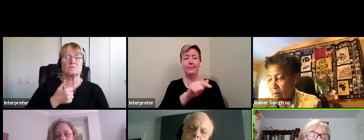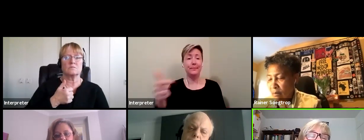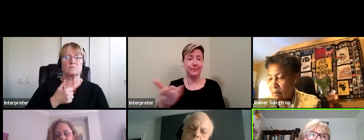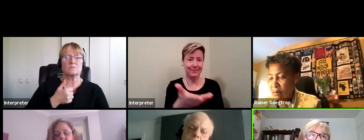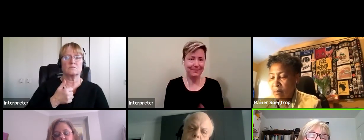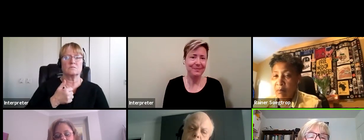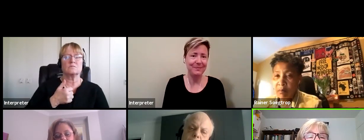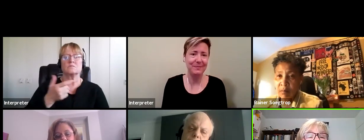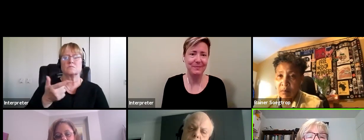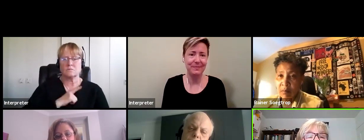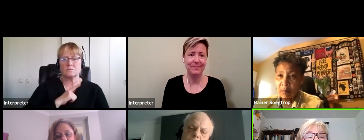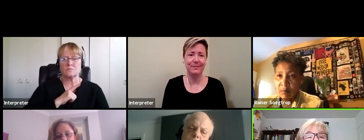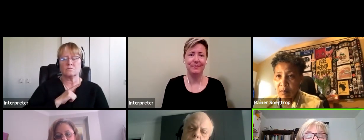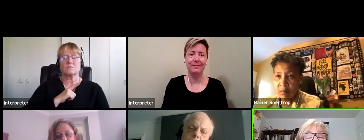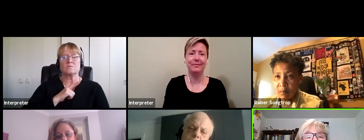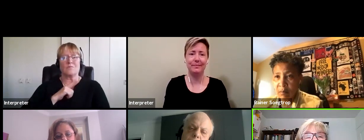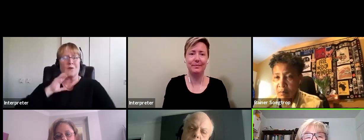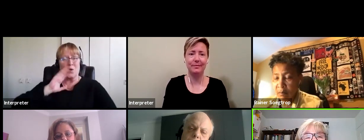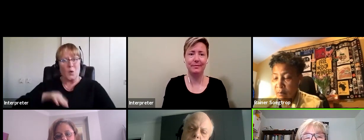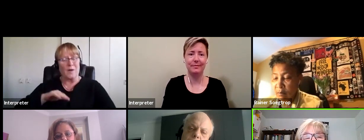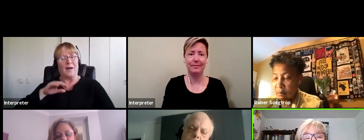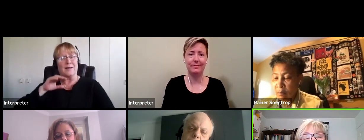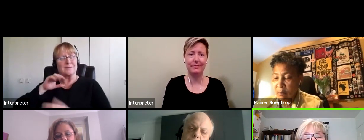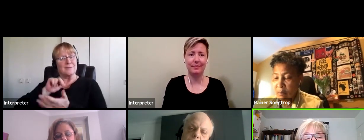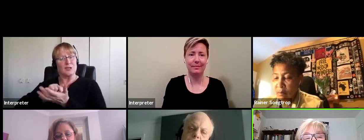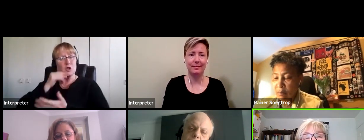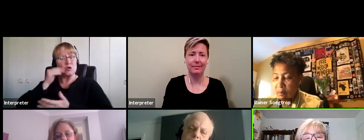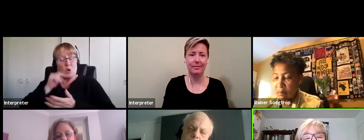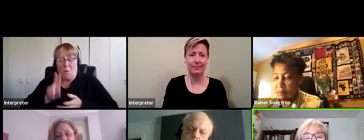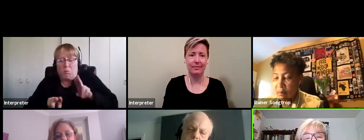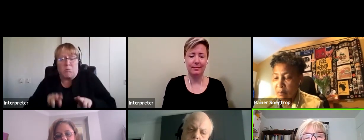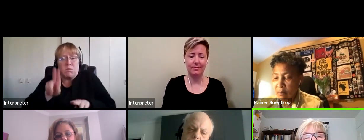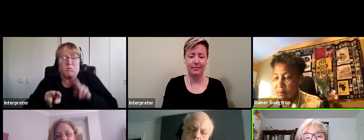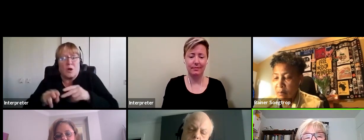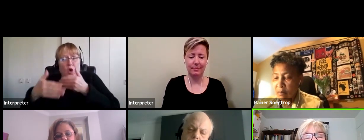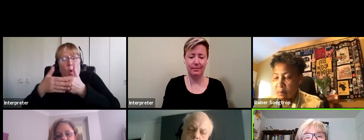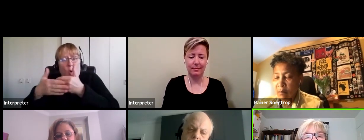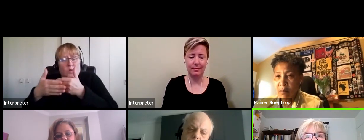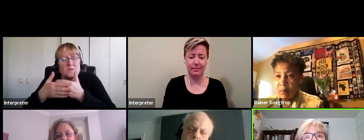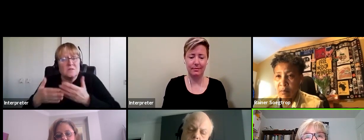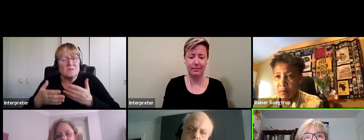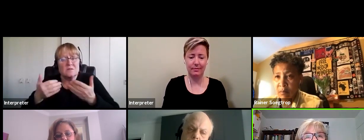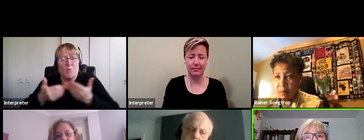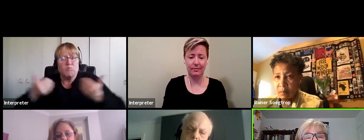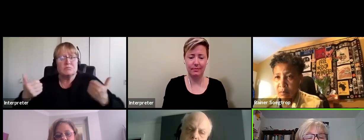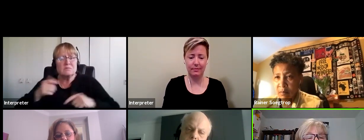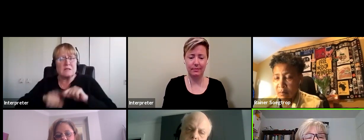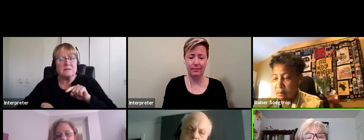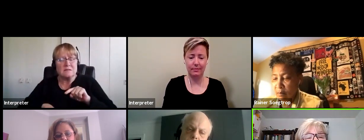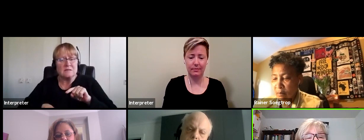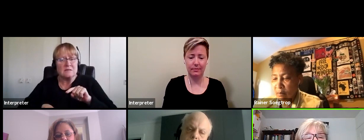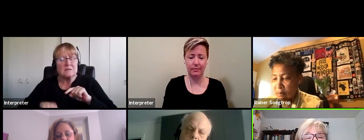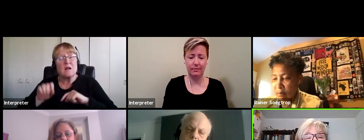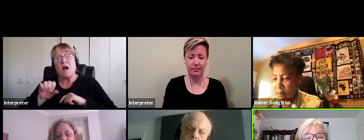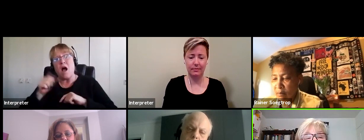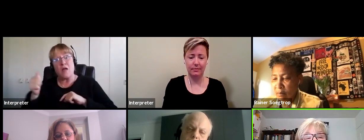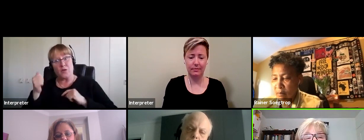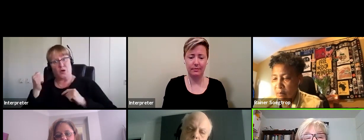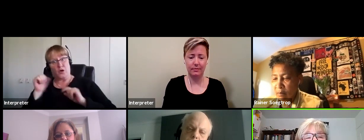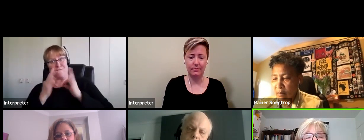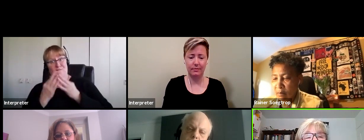it's such close quarters. We are also seeing people considering taking family